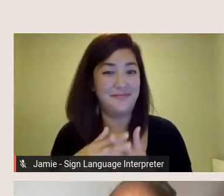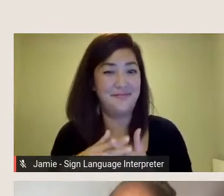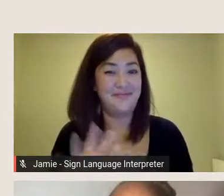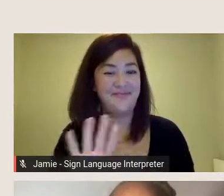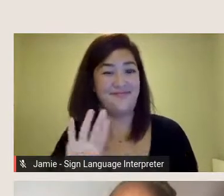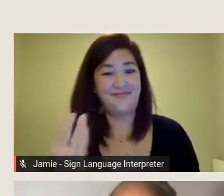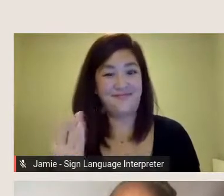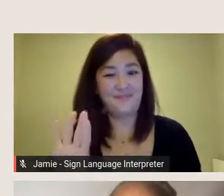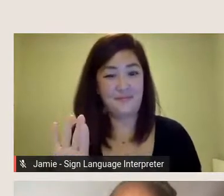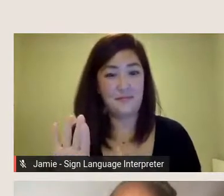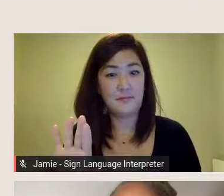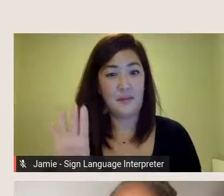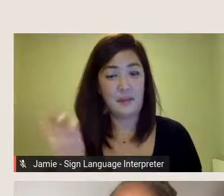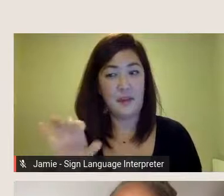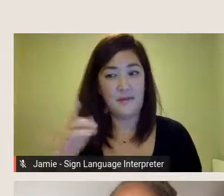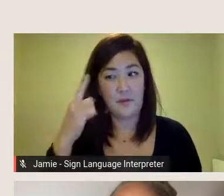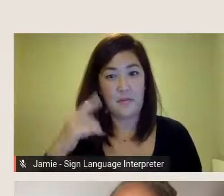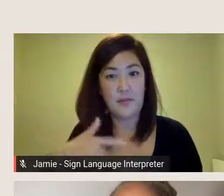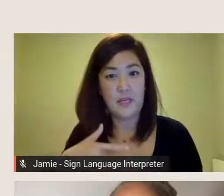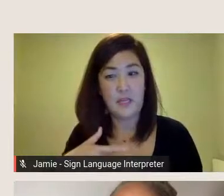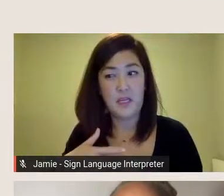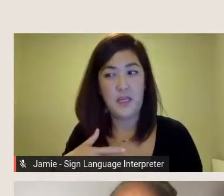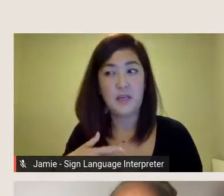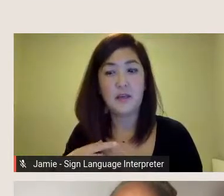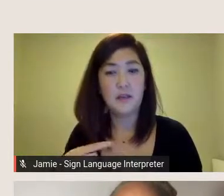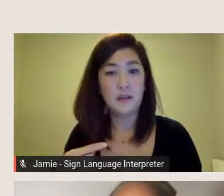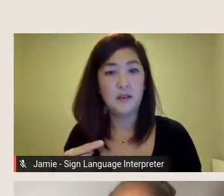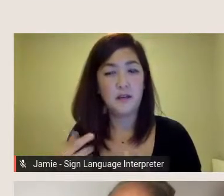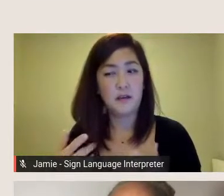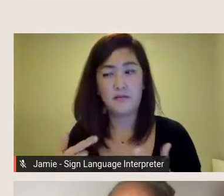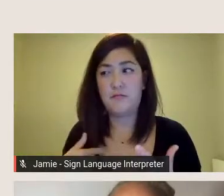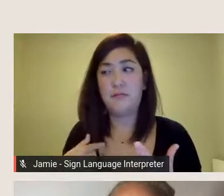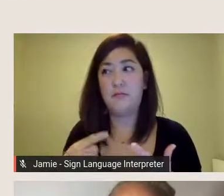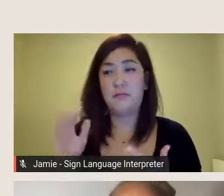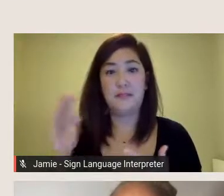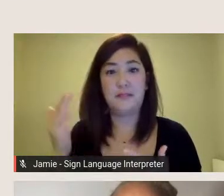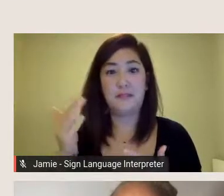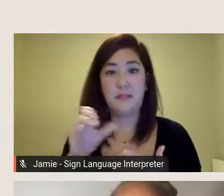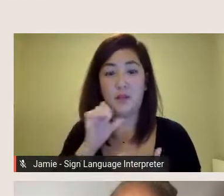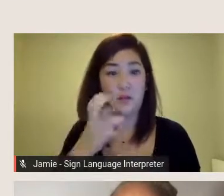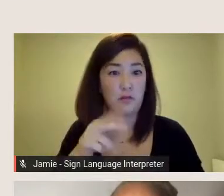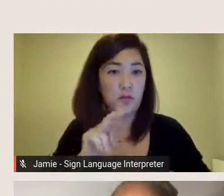as the most compelling thing, because it was so kind of unusual. And unfortunately,